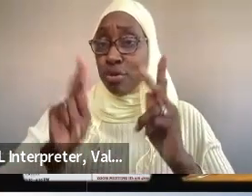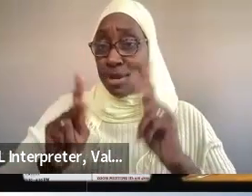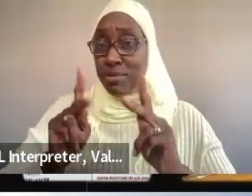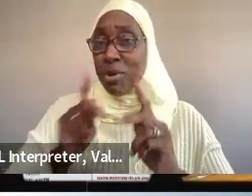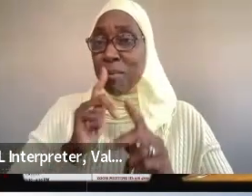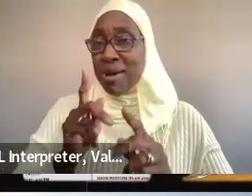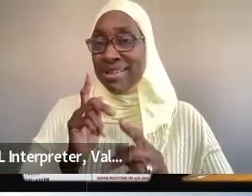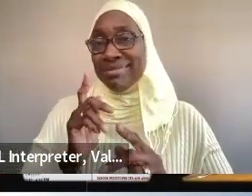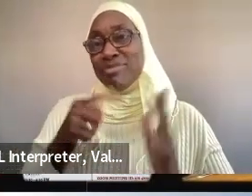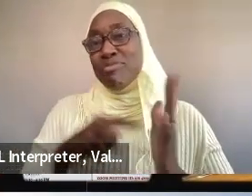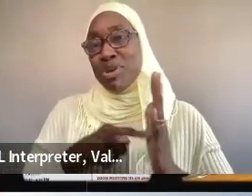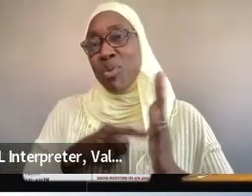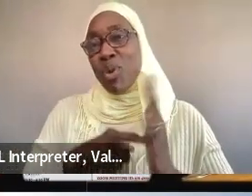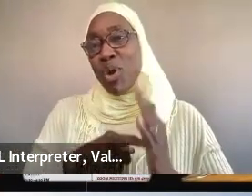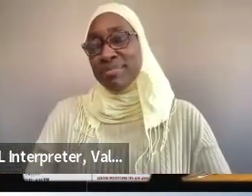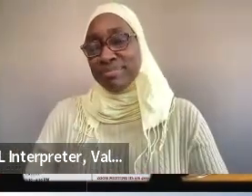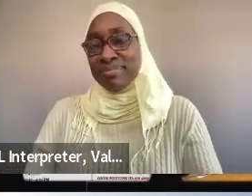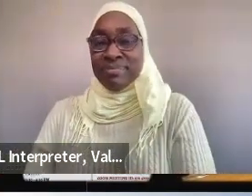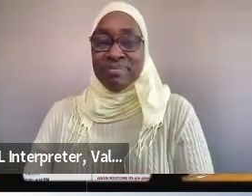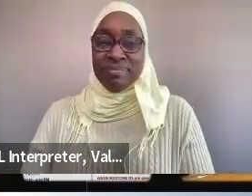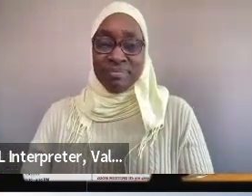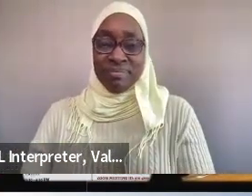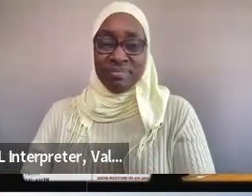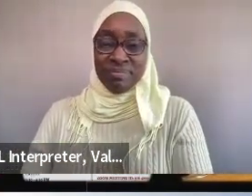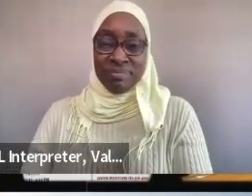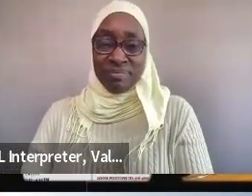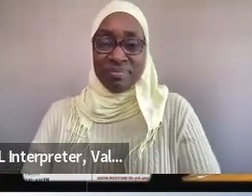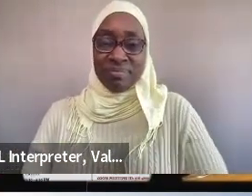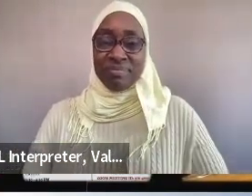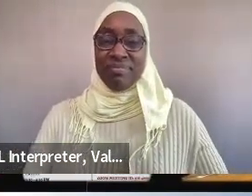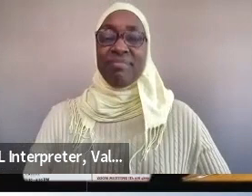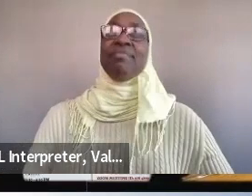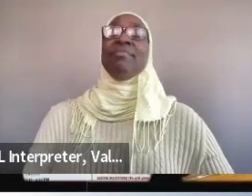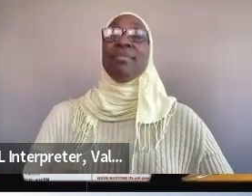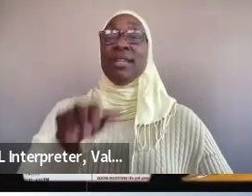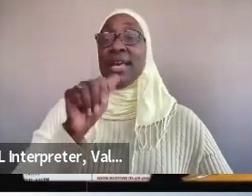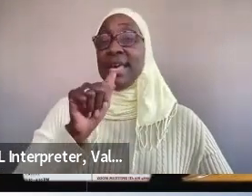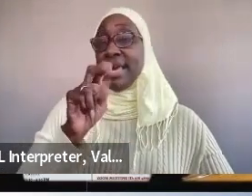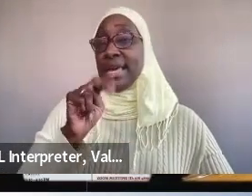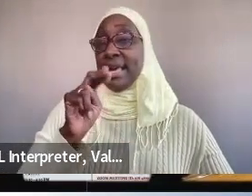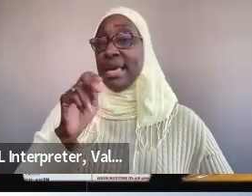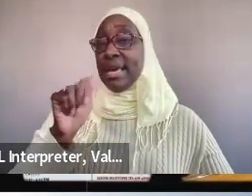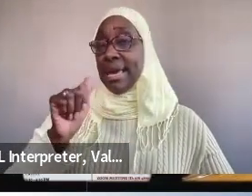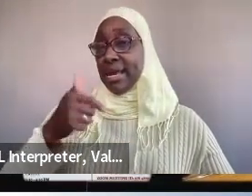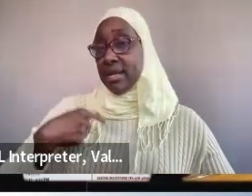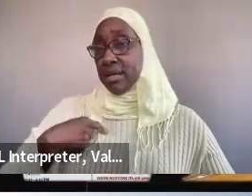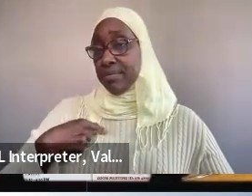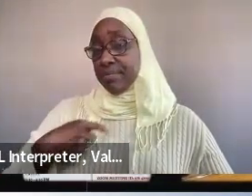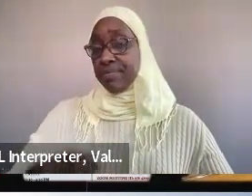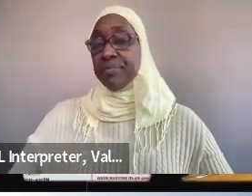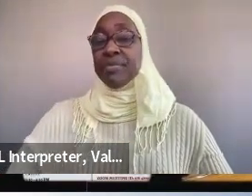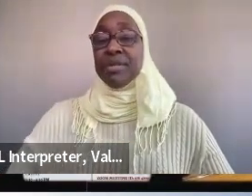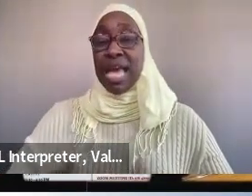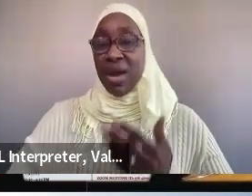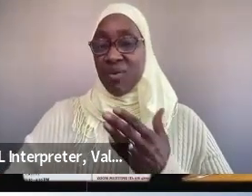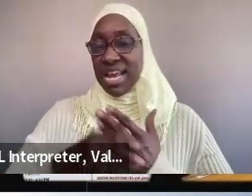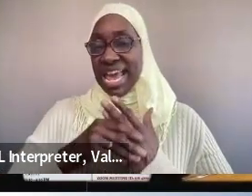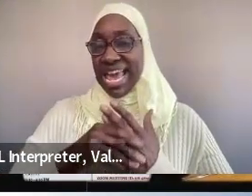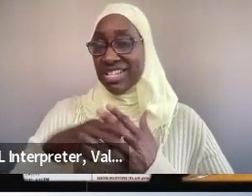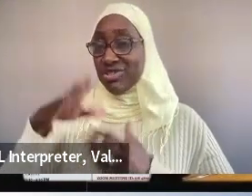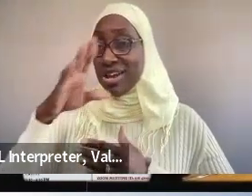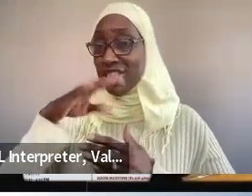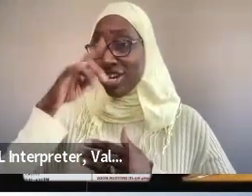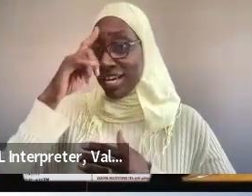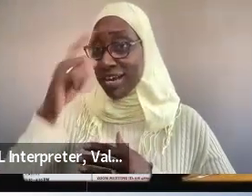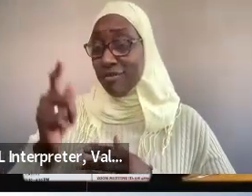Yeah, I would also add this to Anna, by the way. I'll add that like especially looking for students who are underclassmen or like different class years is also really